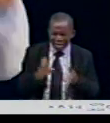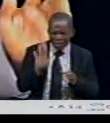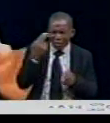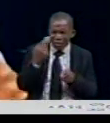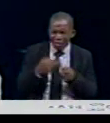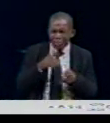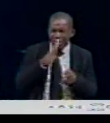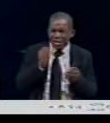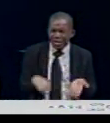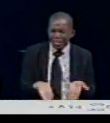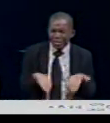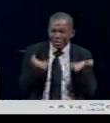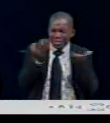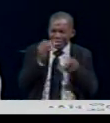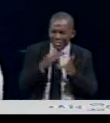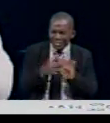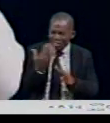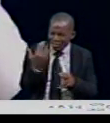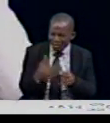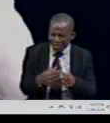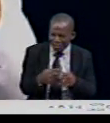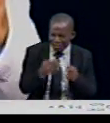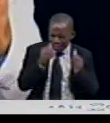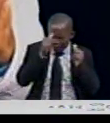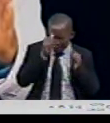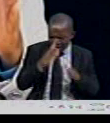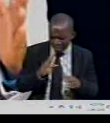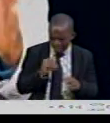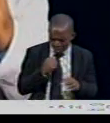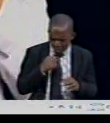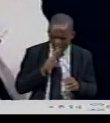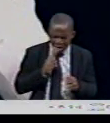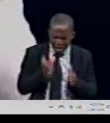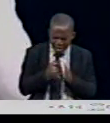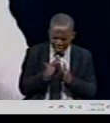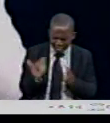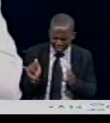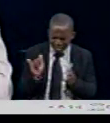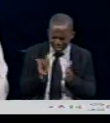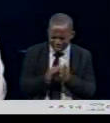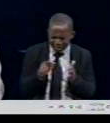in Jesus' name. Father, we are asking, Lord, as